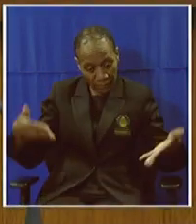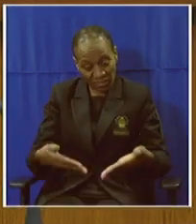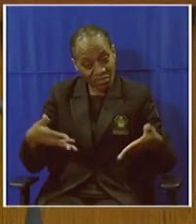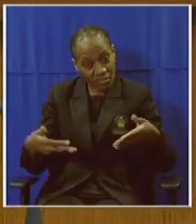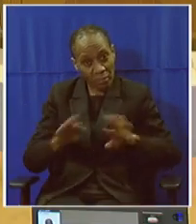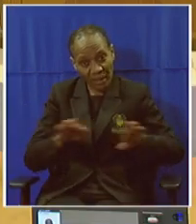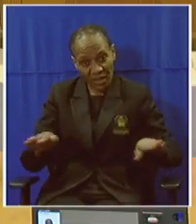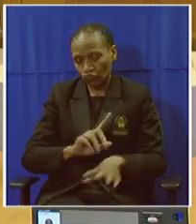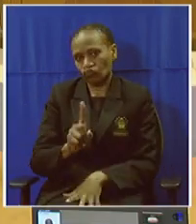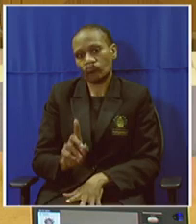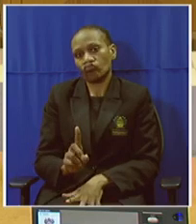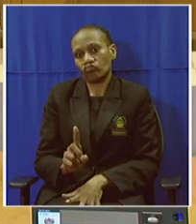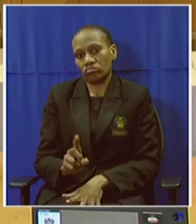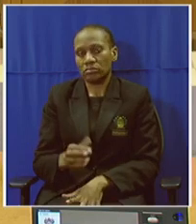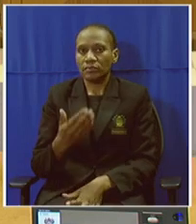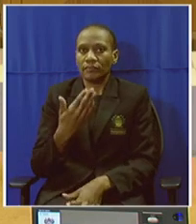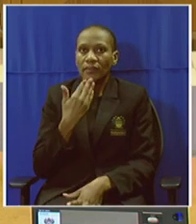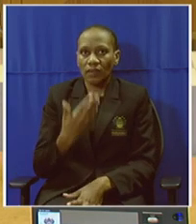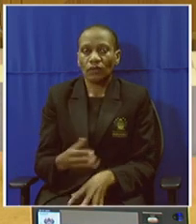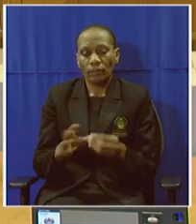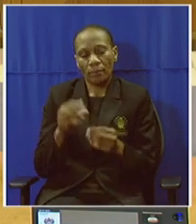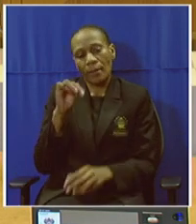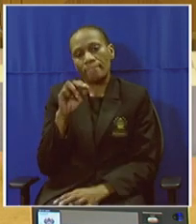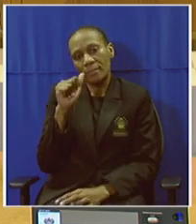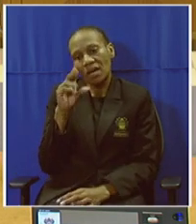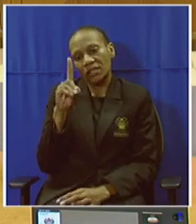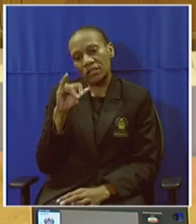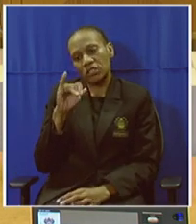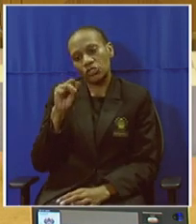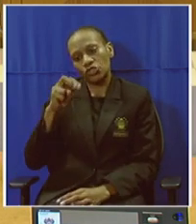Member. Honorable Matisha.